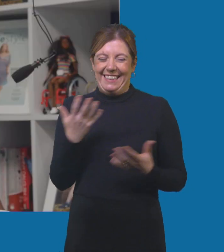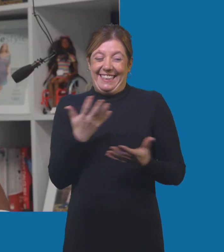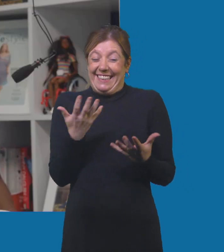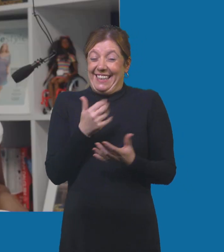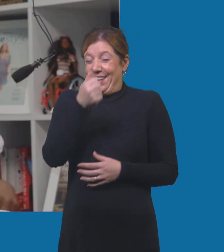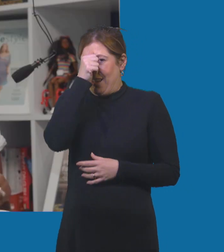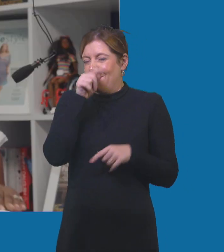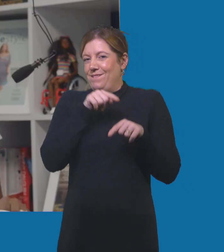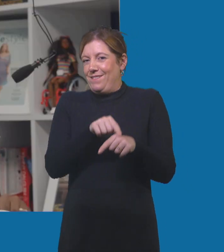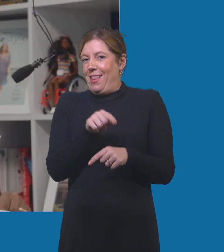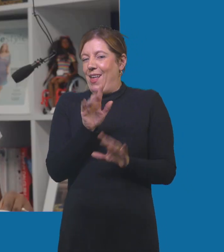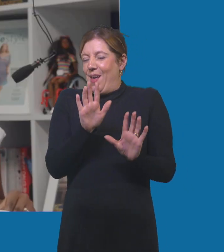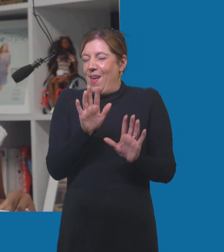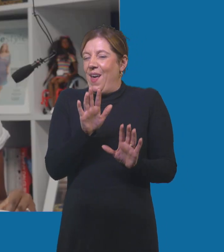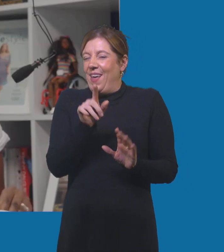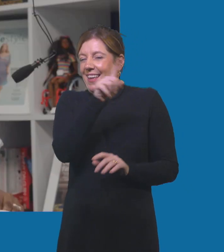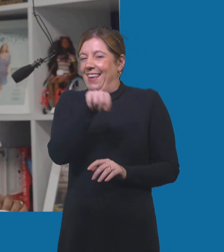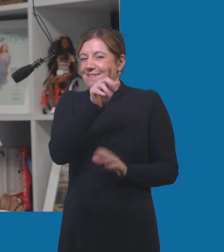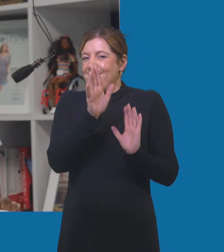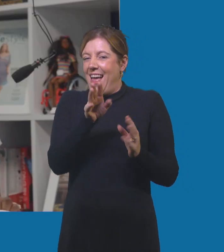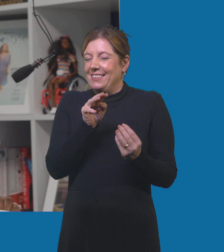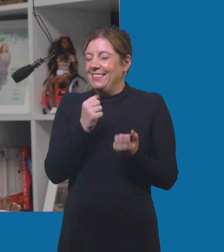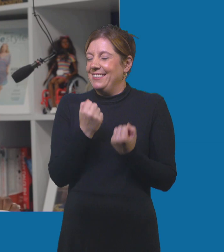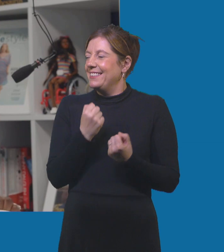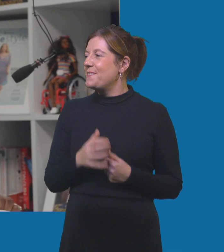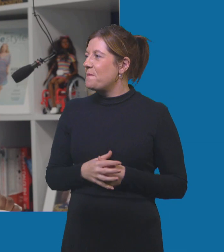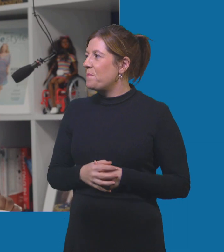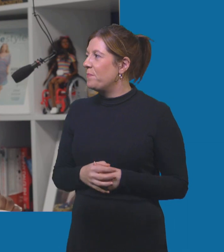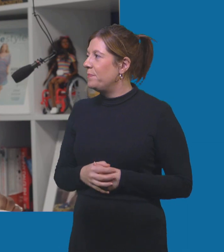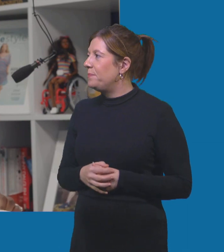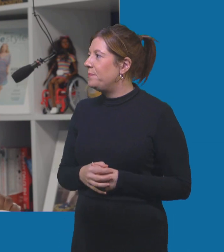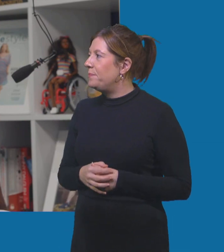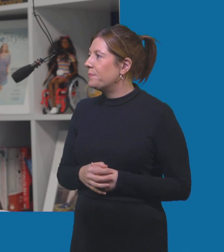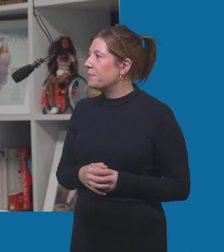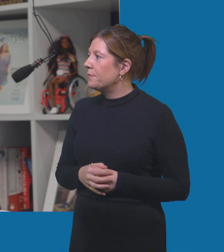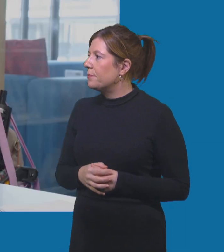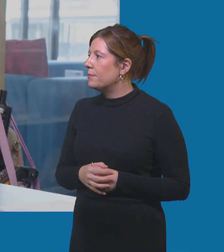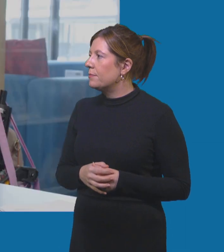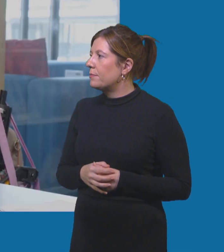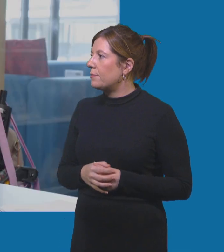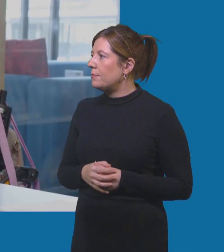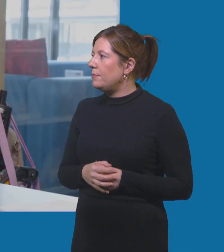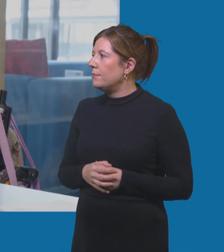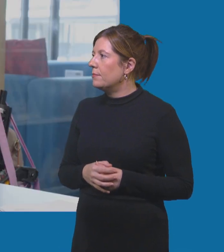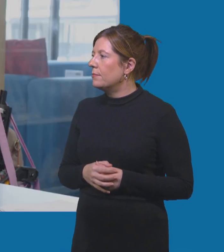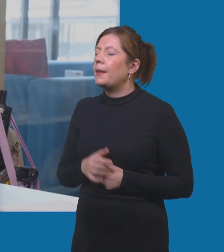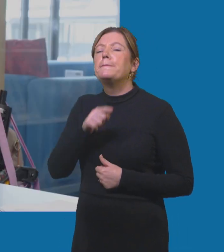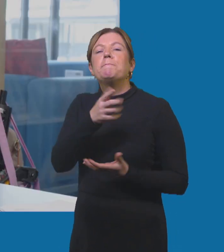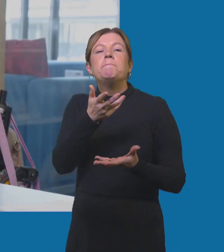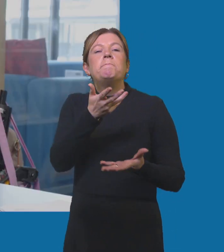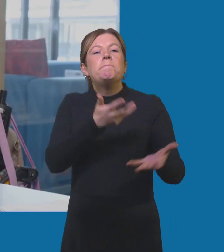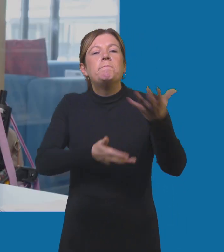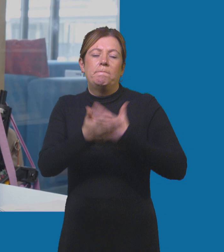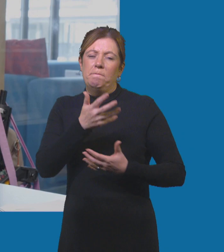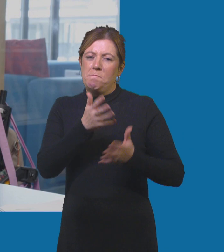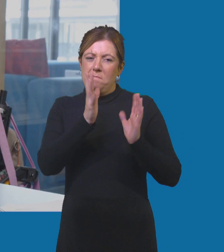Of course. Get that one in there quickly. Now, I'm pretty sure that you've got lots of fabulous things up your sleeve. So can you give us a